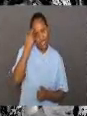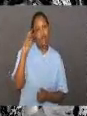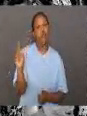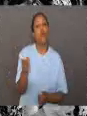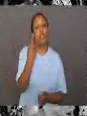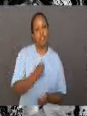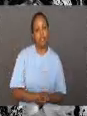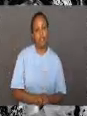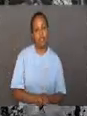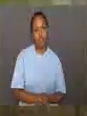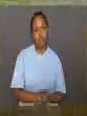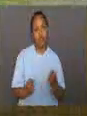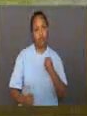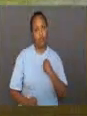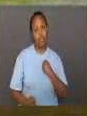famine.